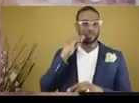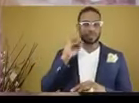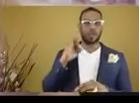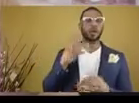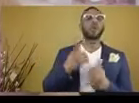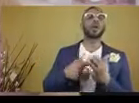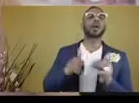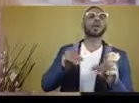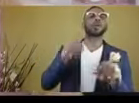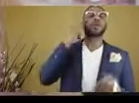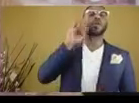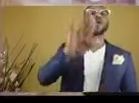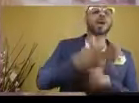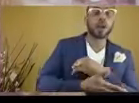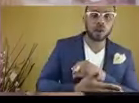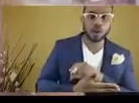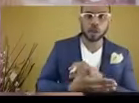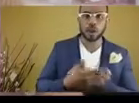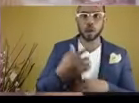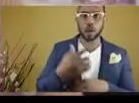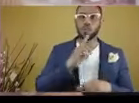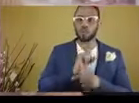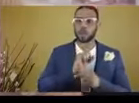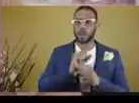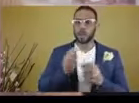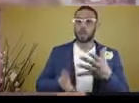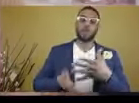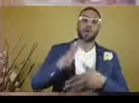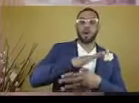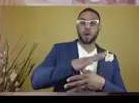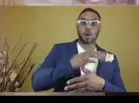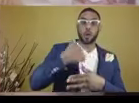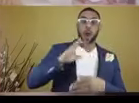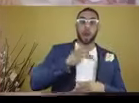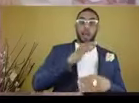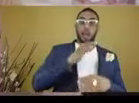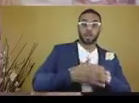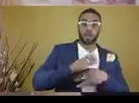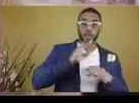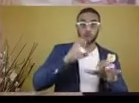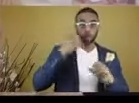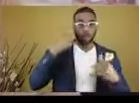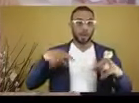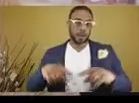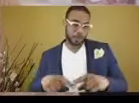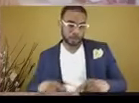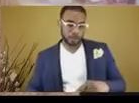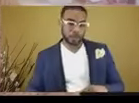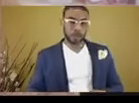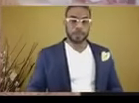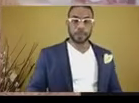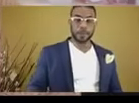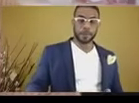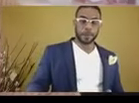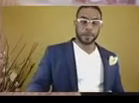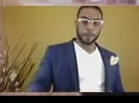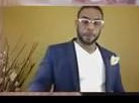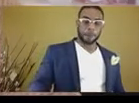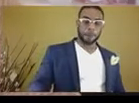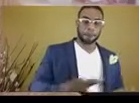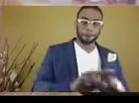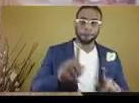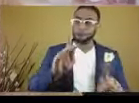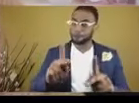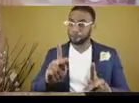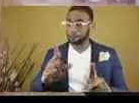you do for your country and really prioritize what our country could be doing for us as people in